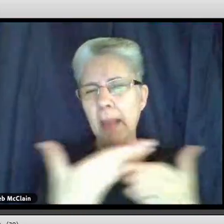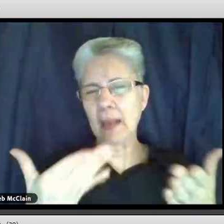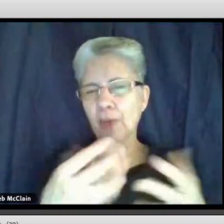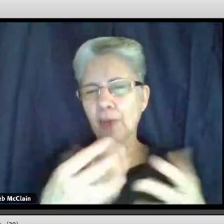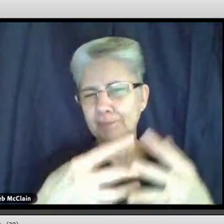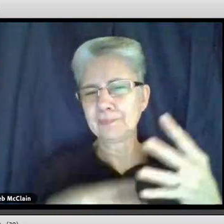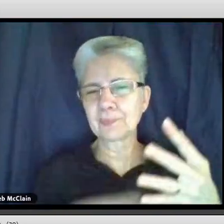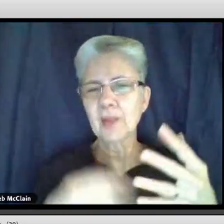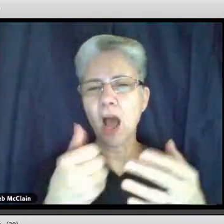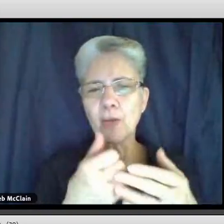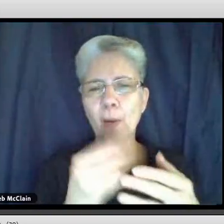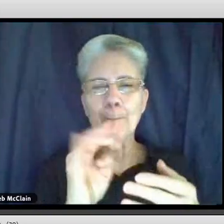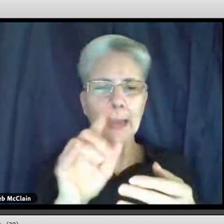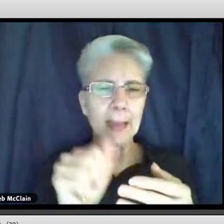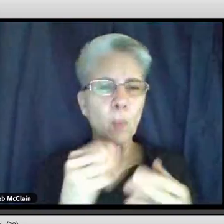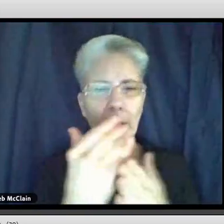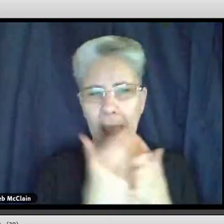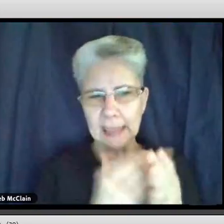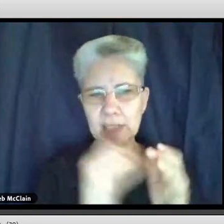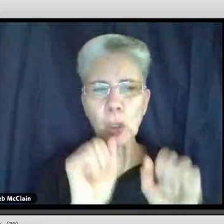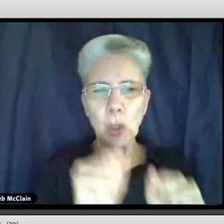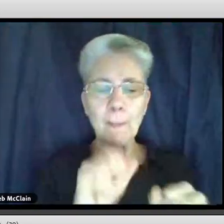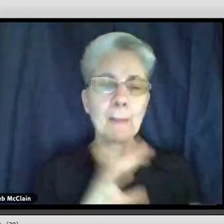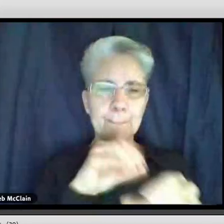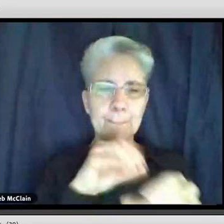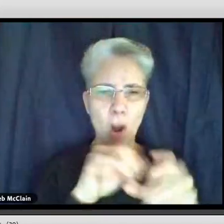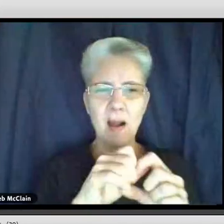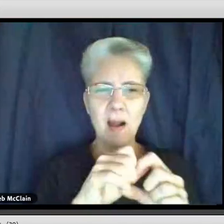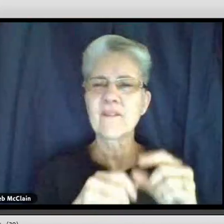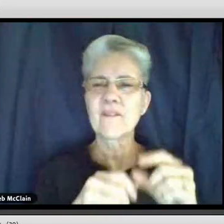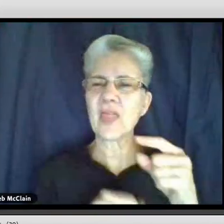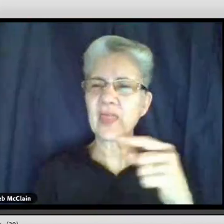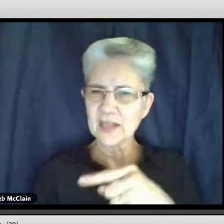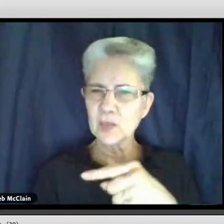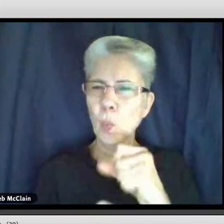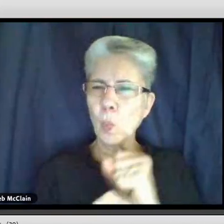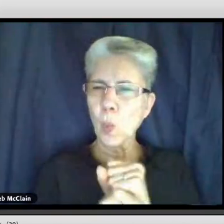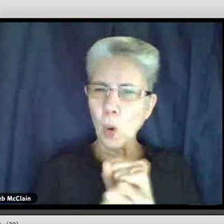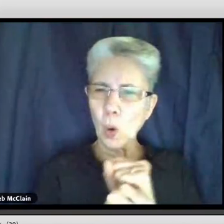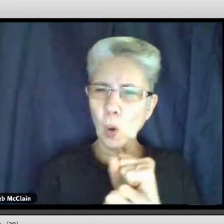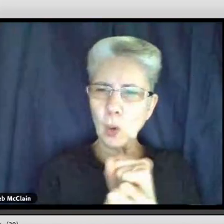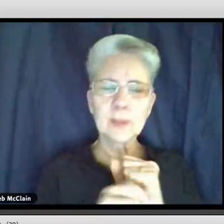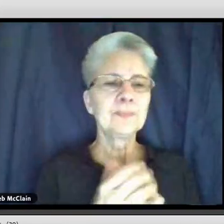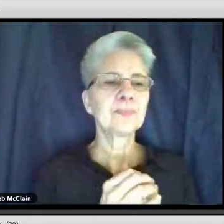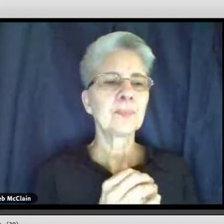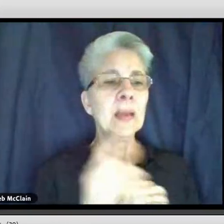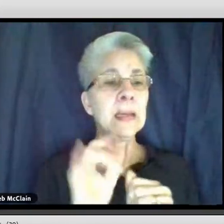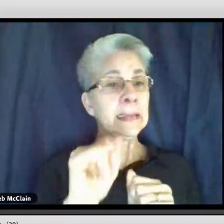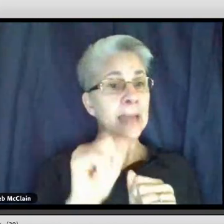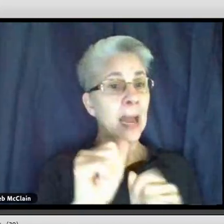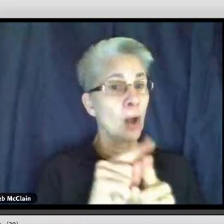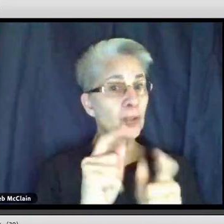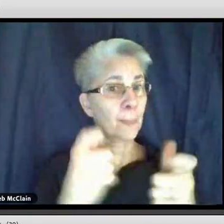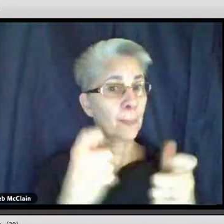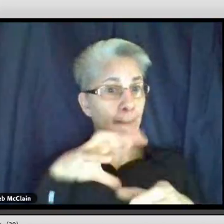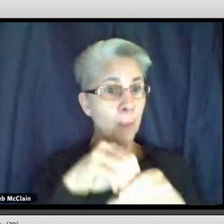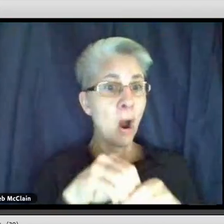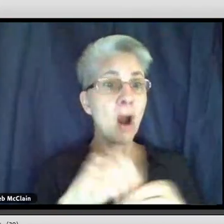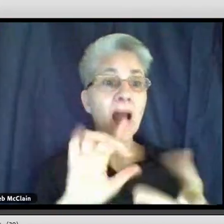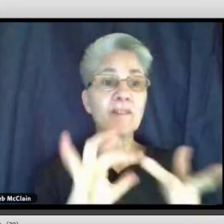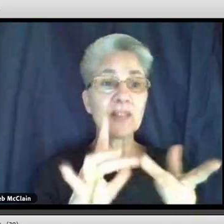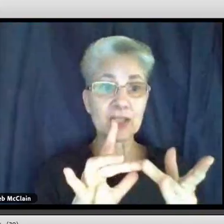other obsolete media we could list here that would be part of this work. Data is also a bigger part of the digital